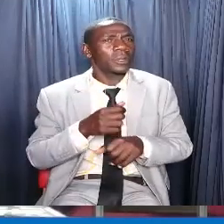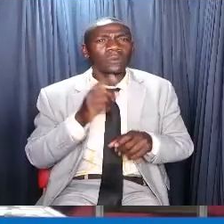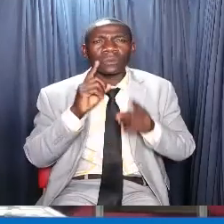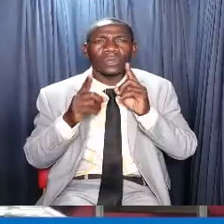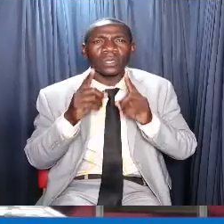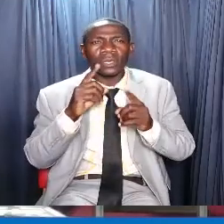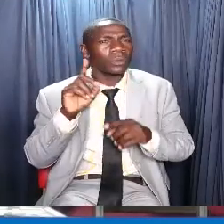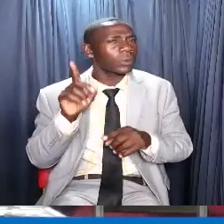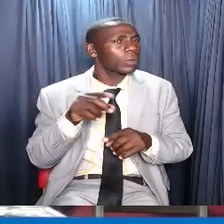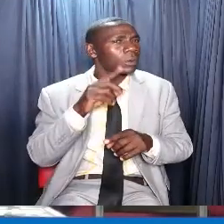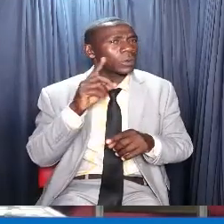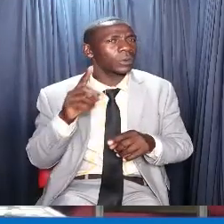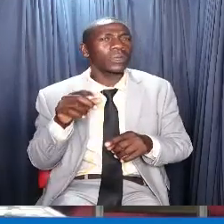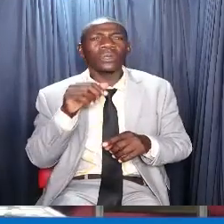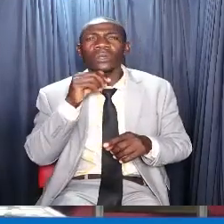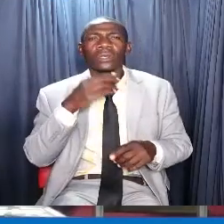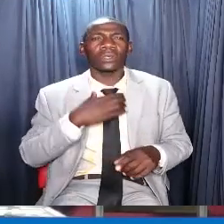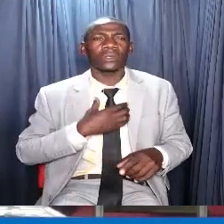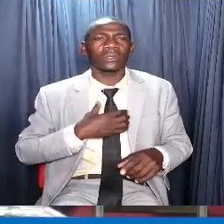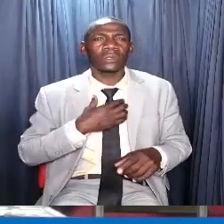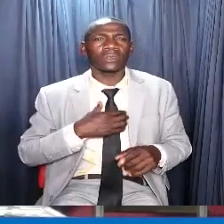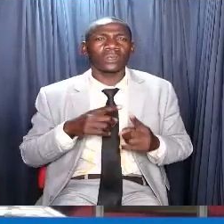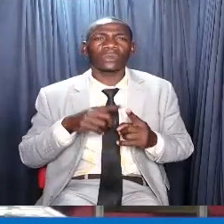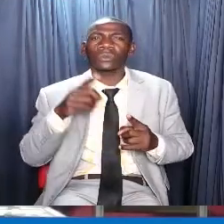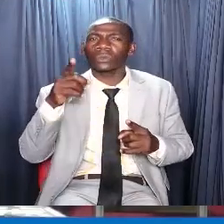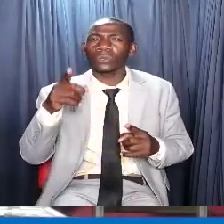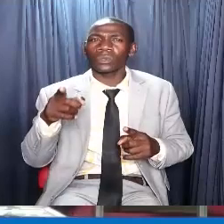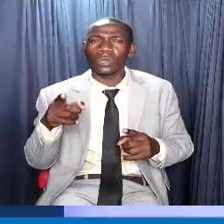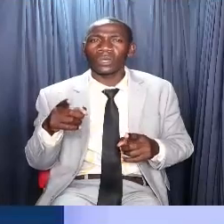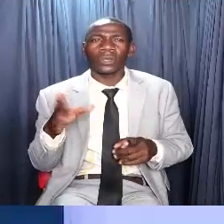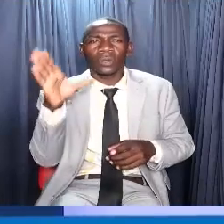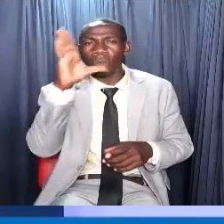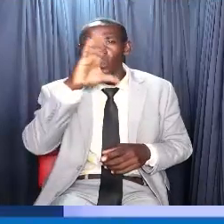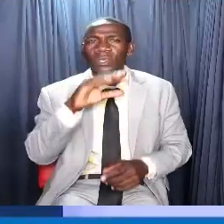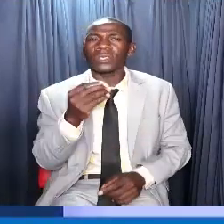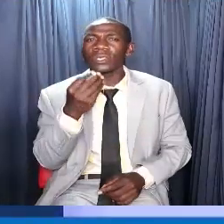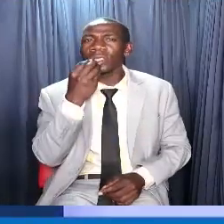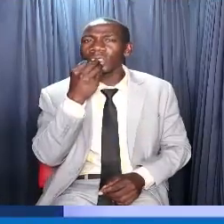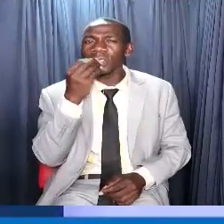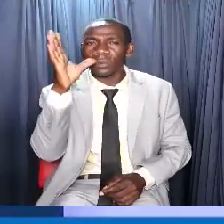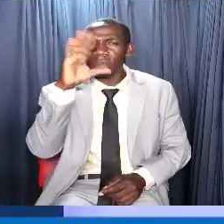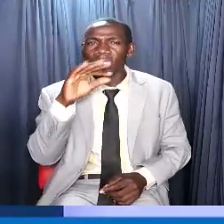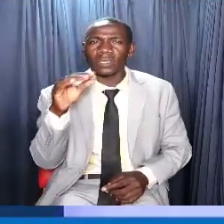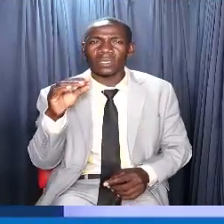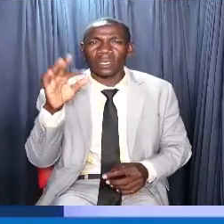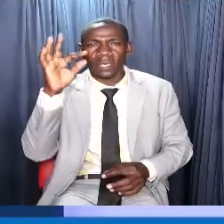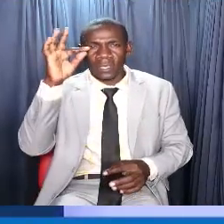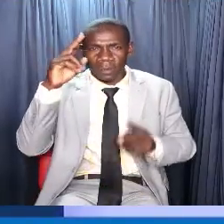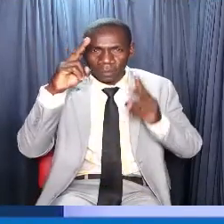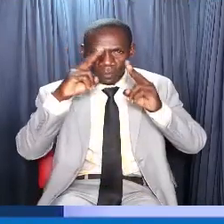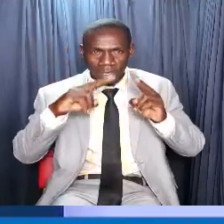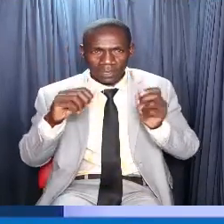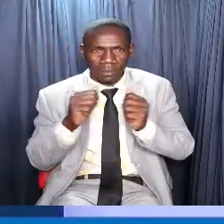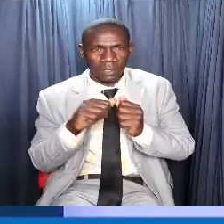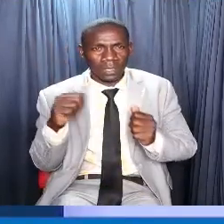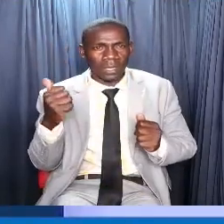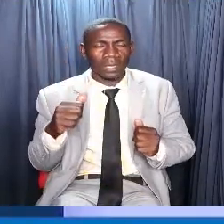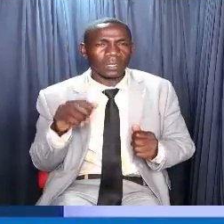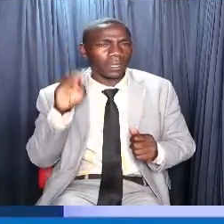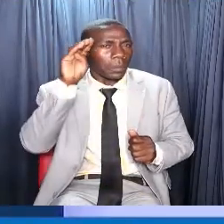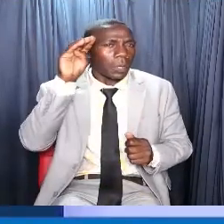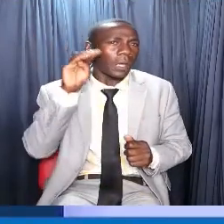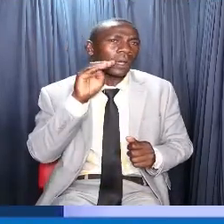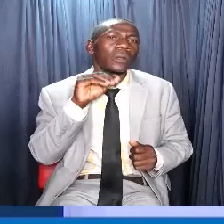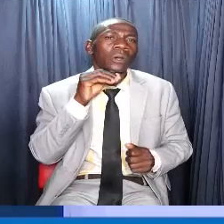Basi Mariamu leo amekuwa mgeni kwako. So today Mary is new to you. Hata wakosa kula wakosa. That you even fail to eat, you don't have peace with other mgeni